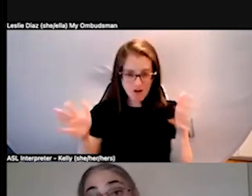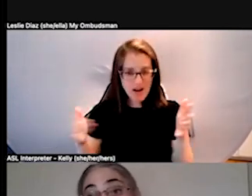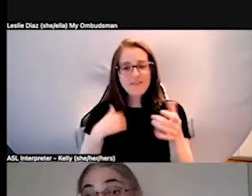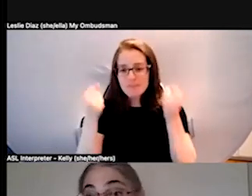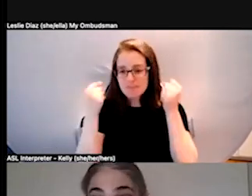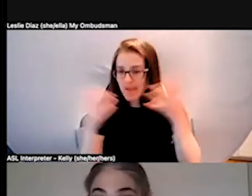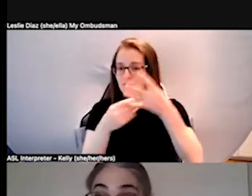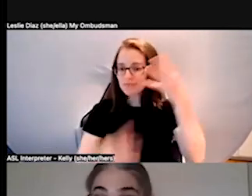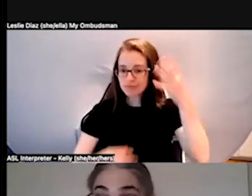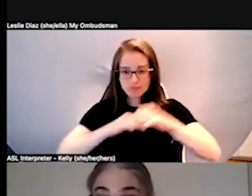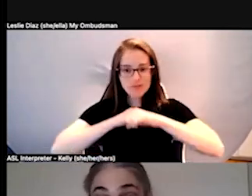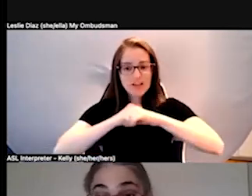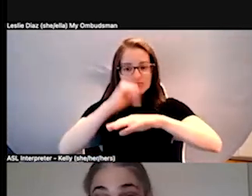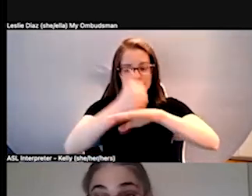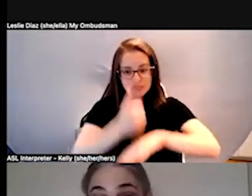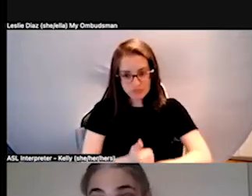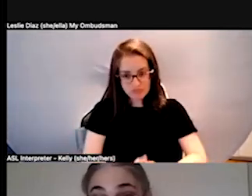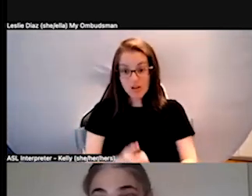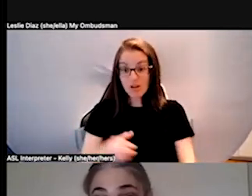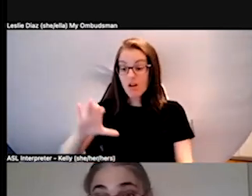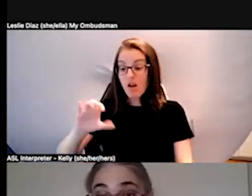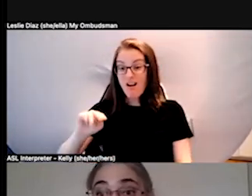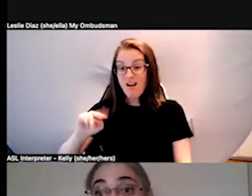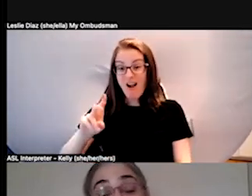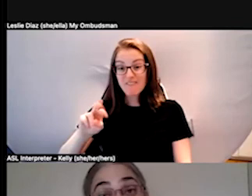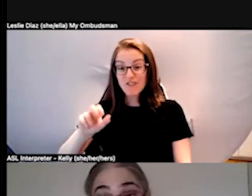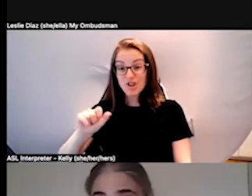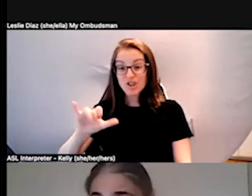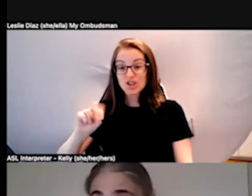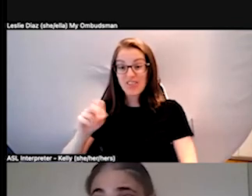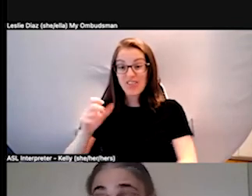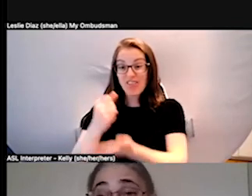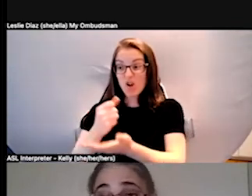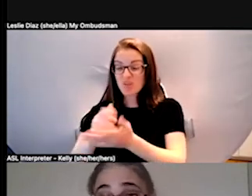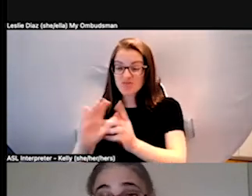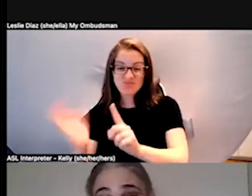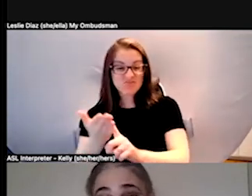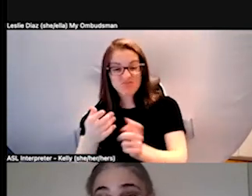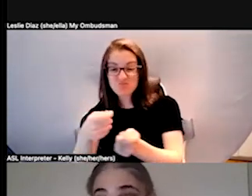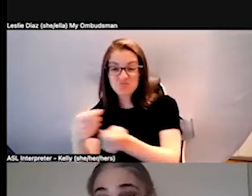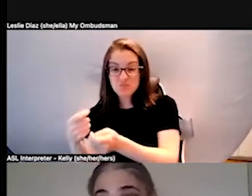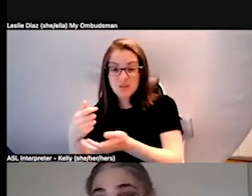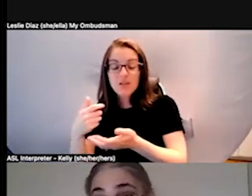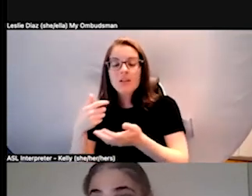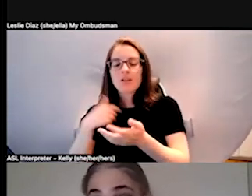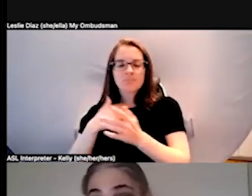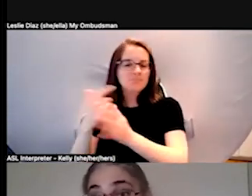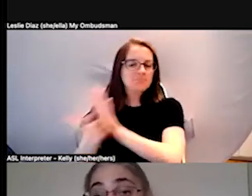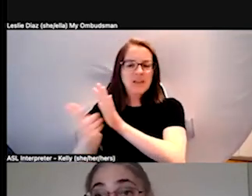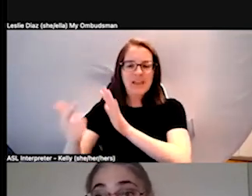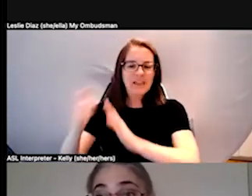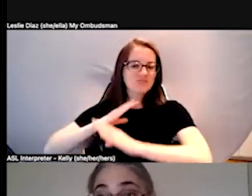We have banned conversion therapy, which is something I mentioned in the previous panel. Gender identity is a protected